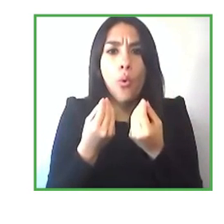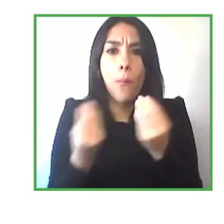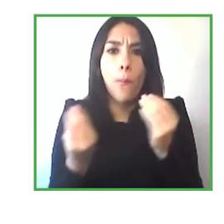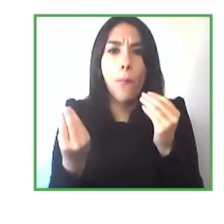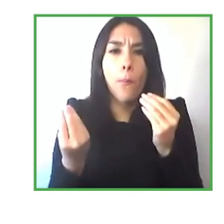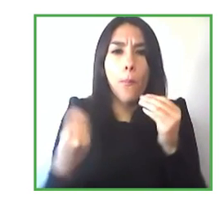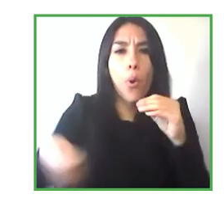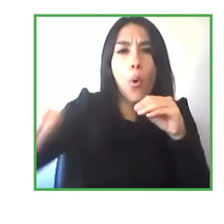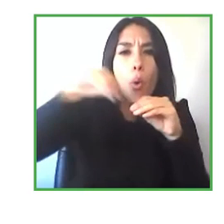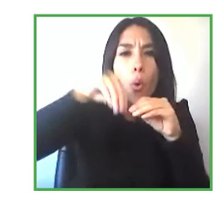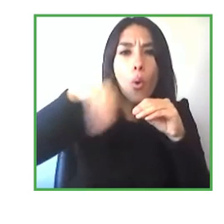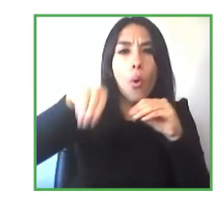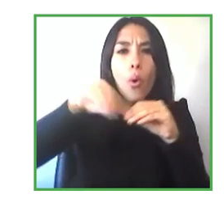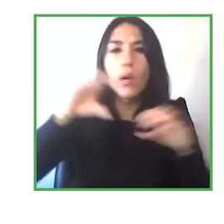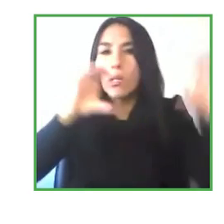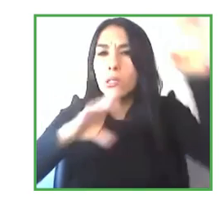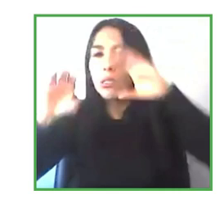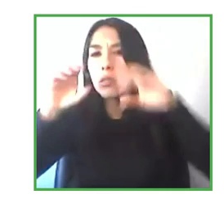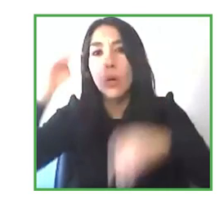general